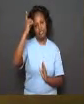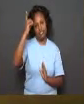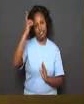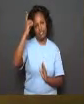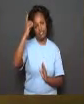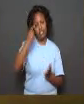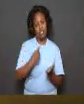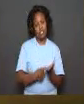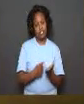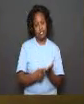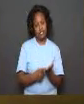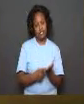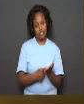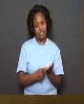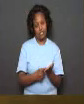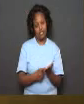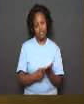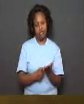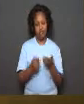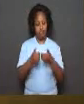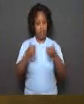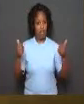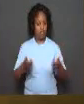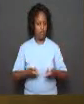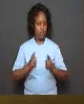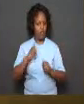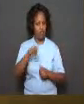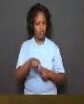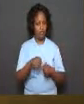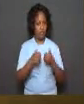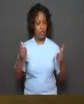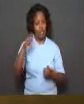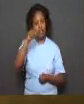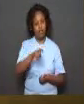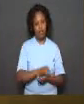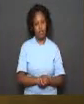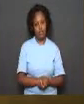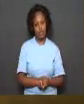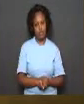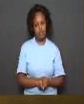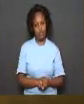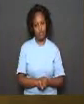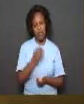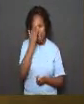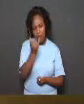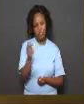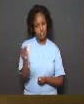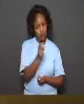that this separation exists. We will now discuss the reasons